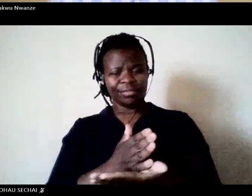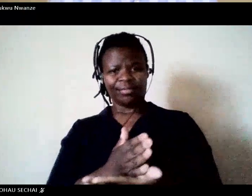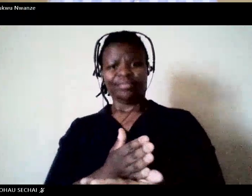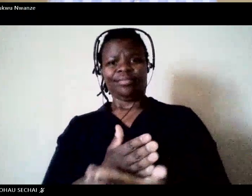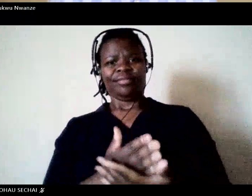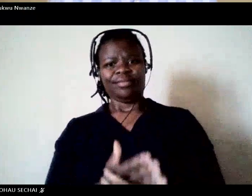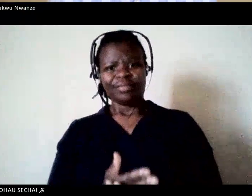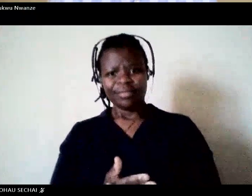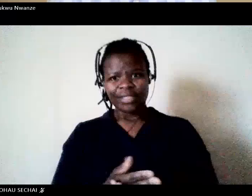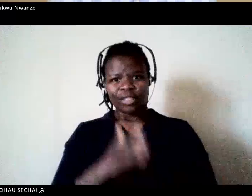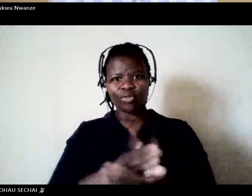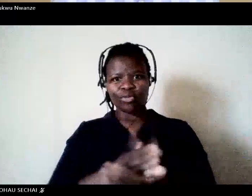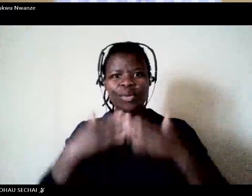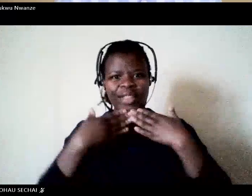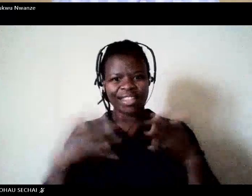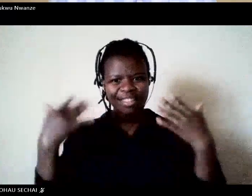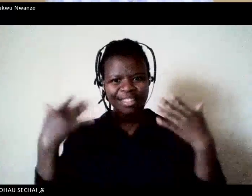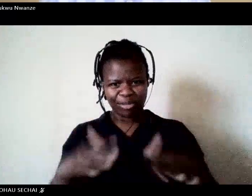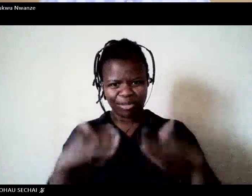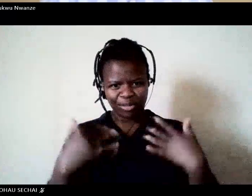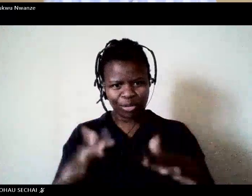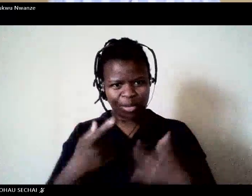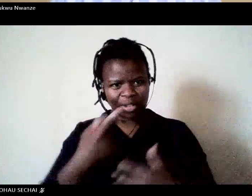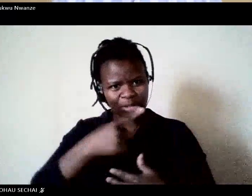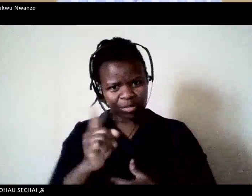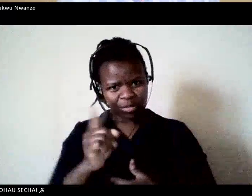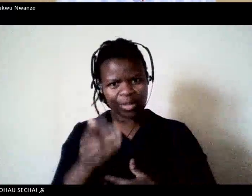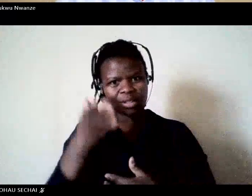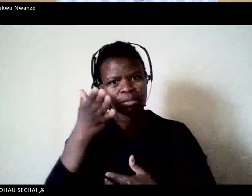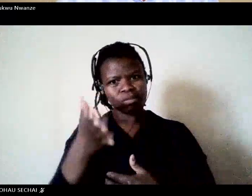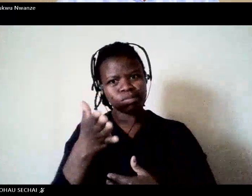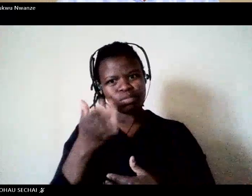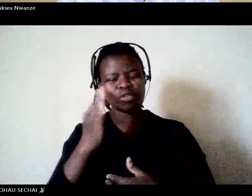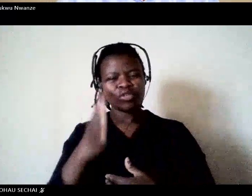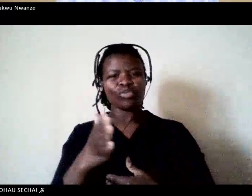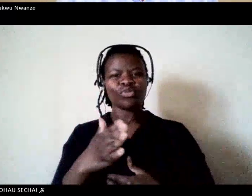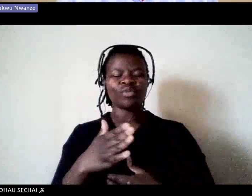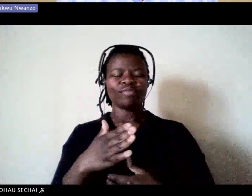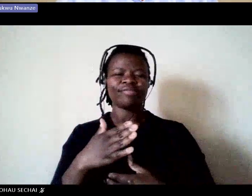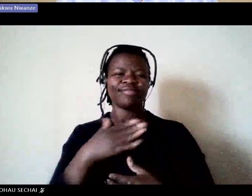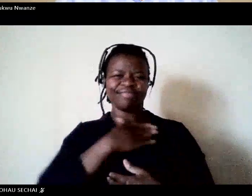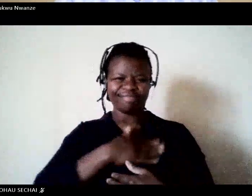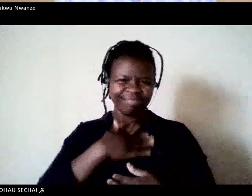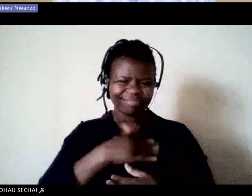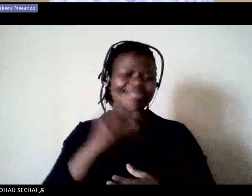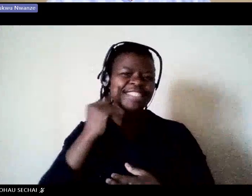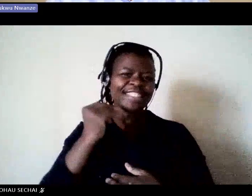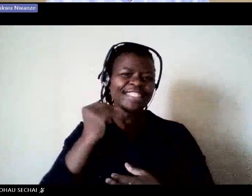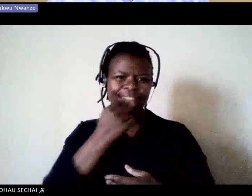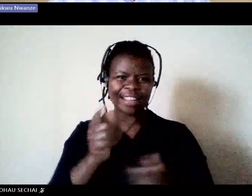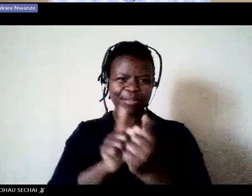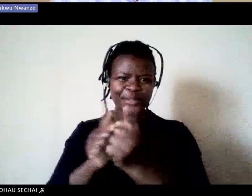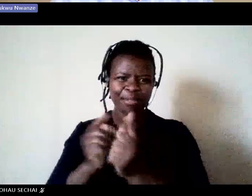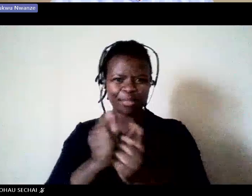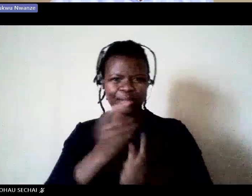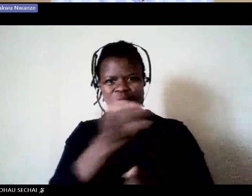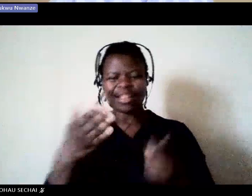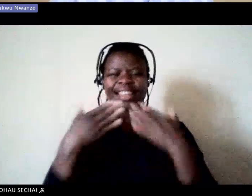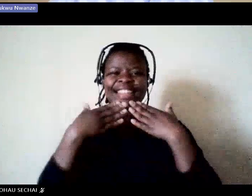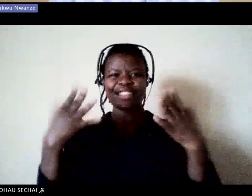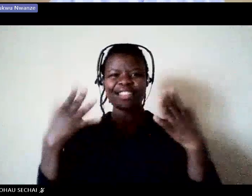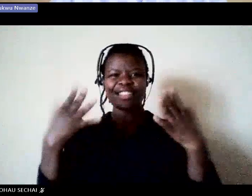much for the enriching conversations and the dialogues and everything. Thank you so much. Thanks,